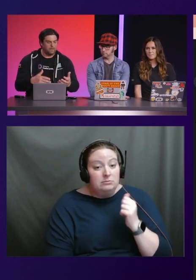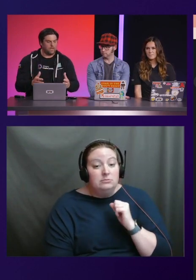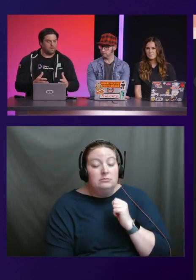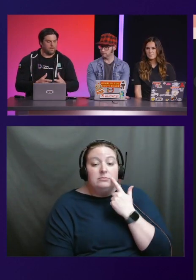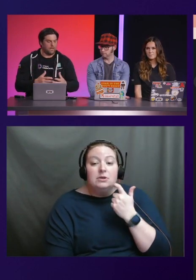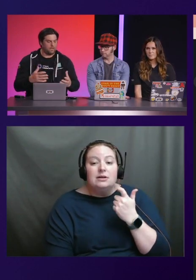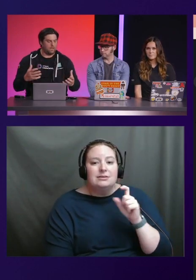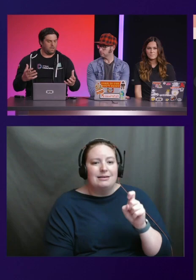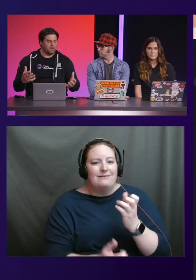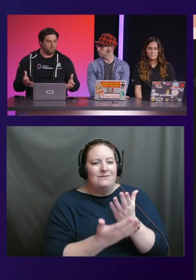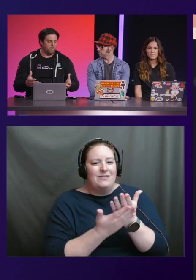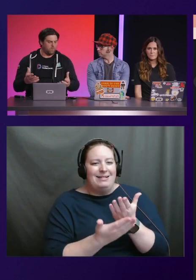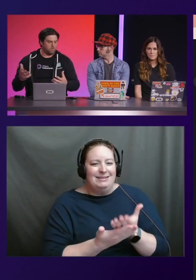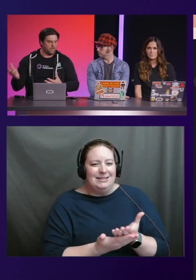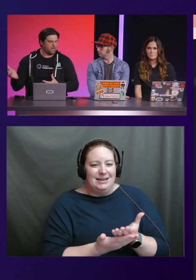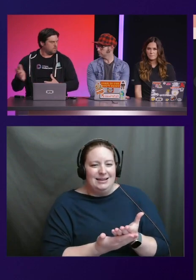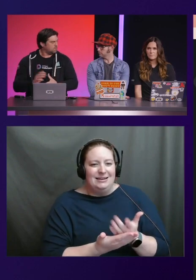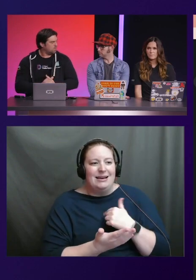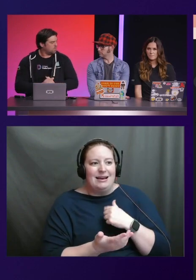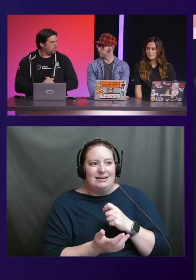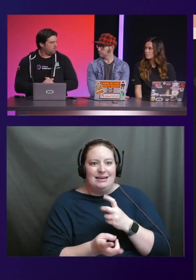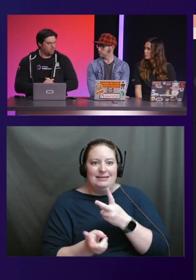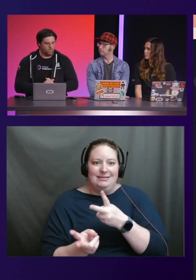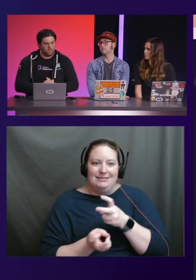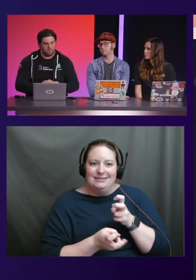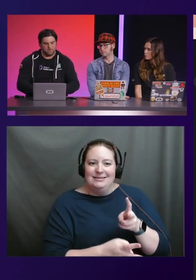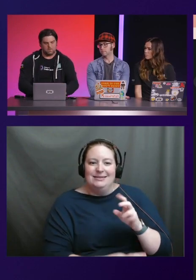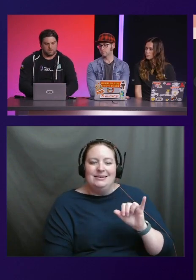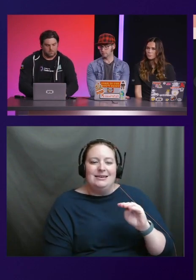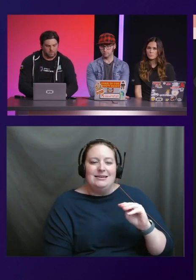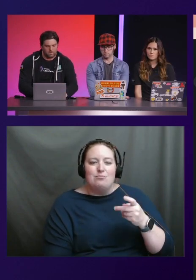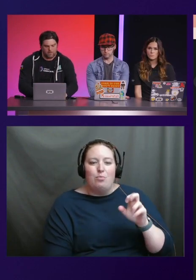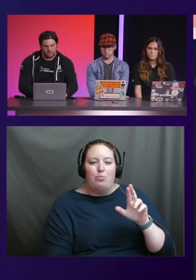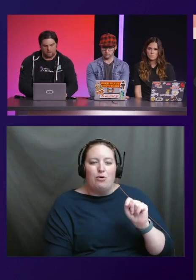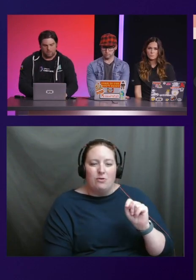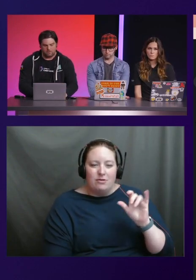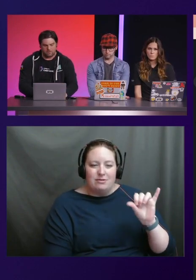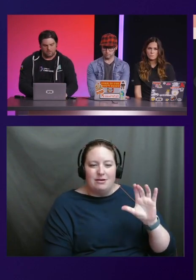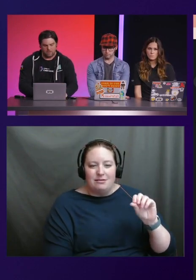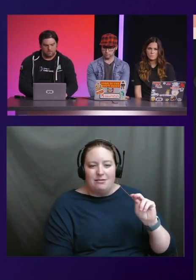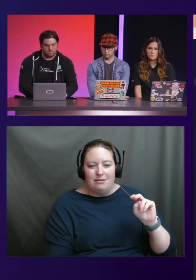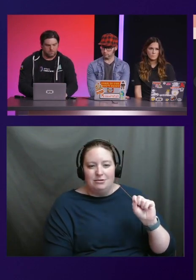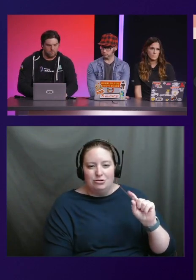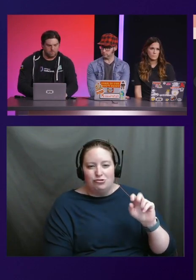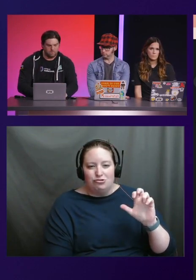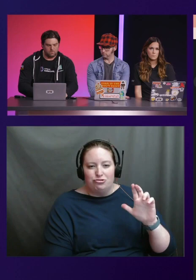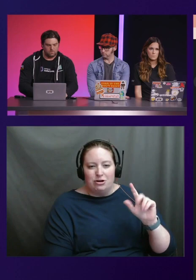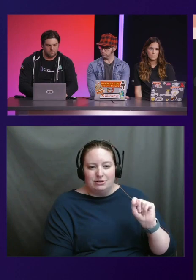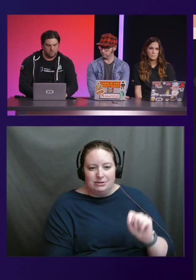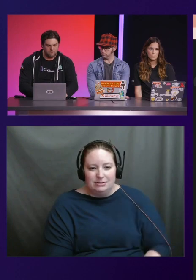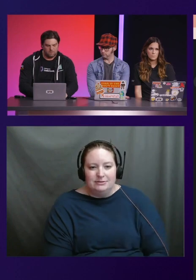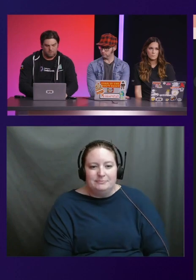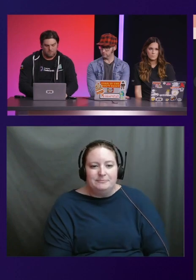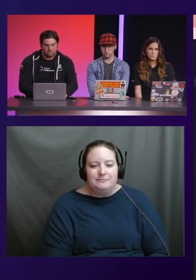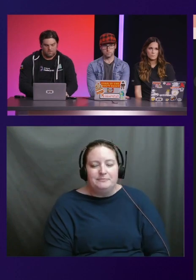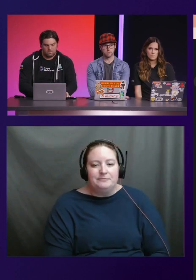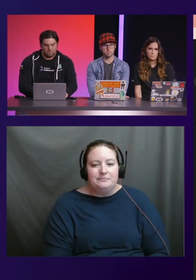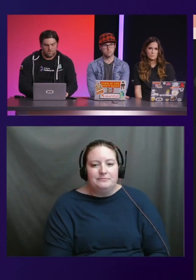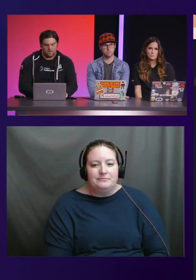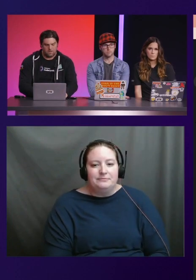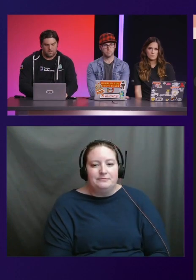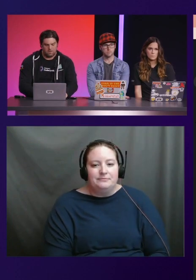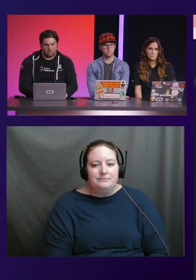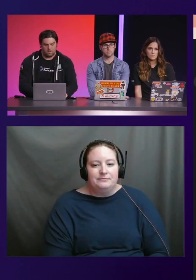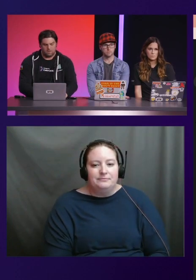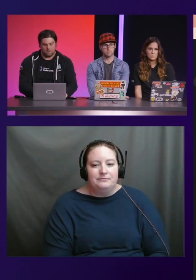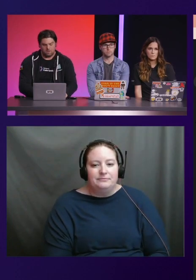just validate that I can import that construct that we published. So we'll go ahead and look at that. So we'll go into